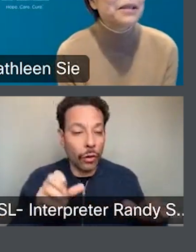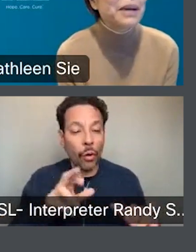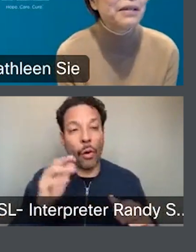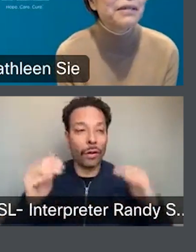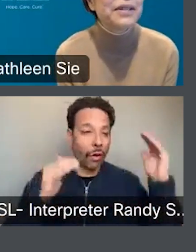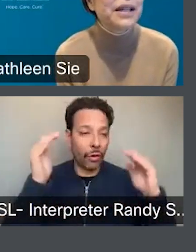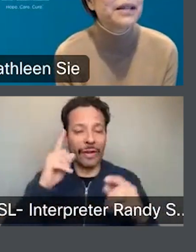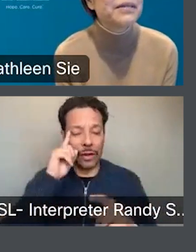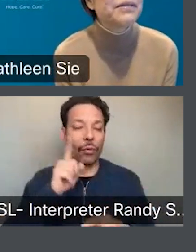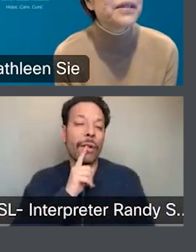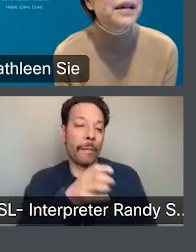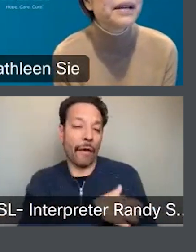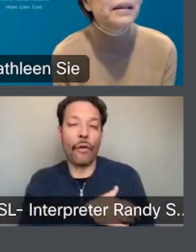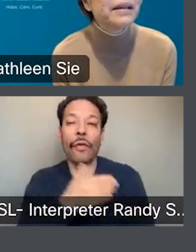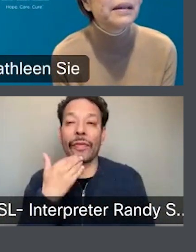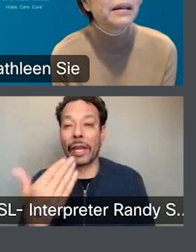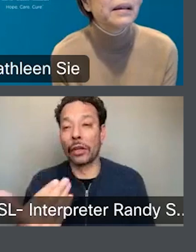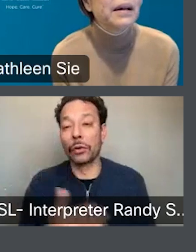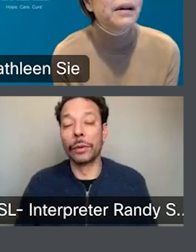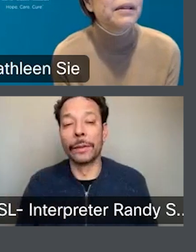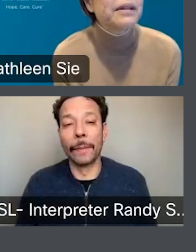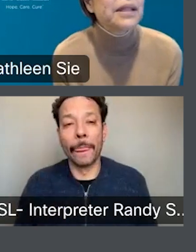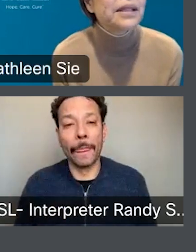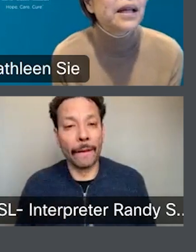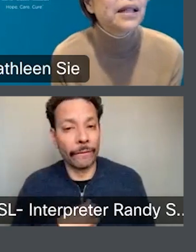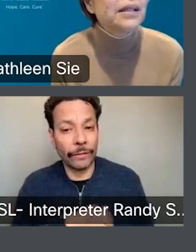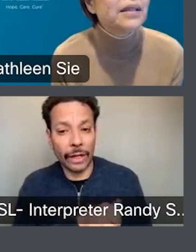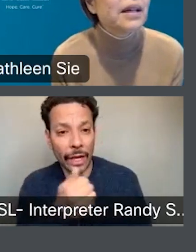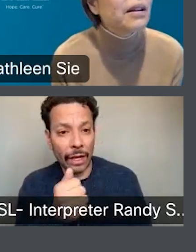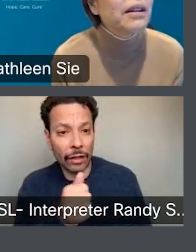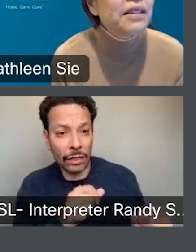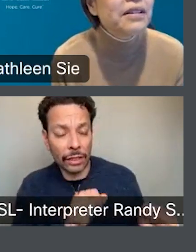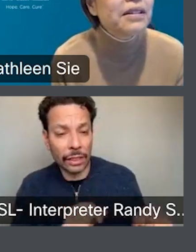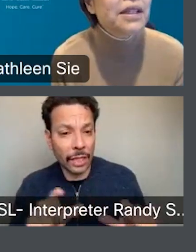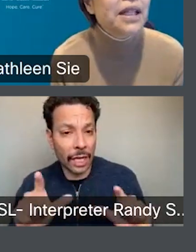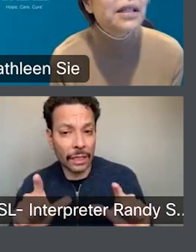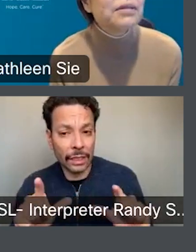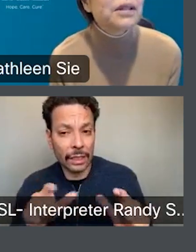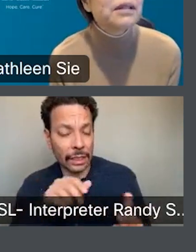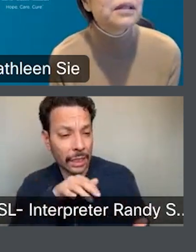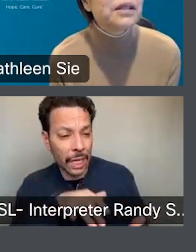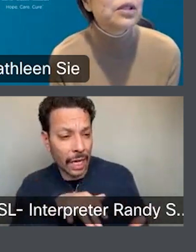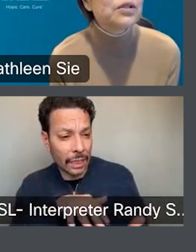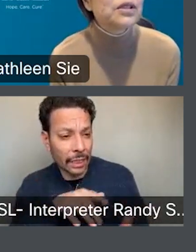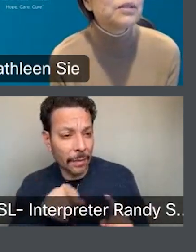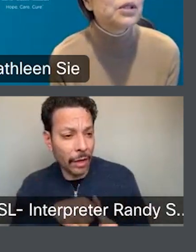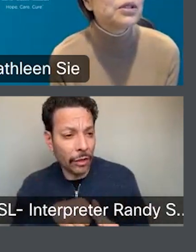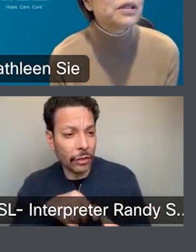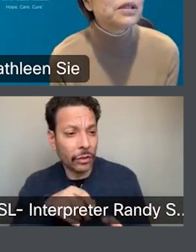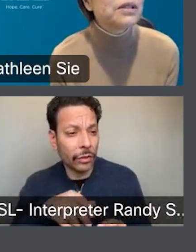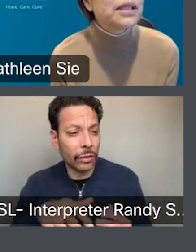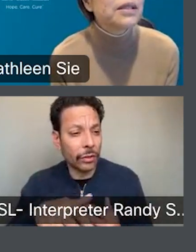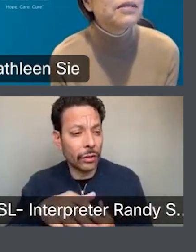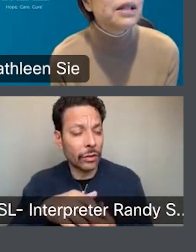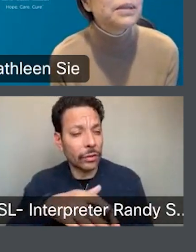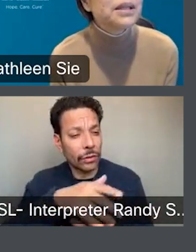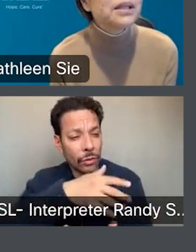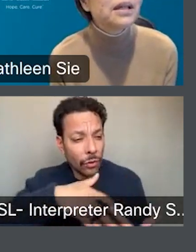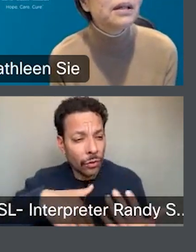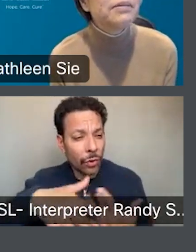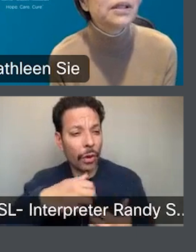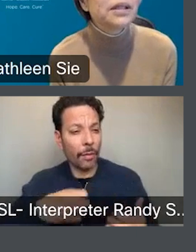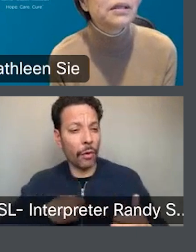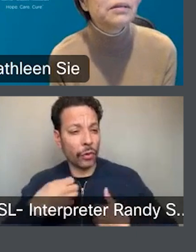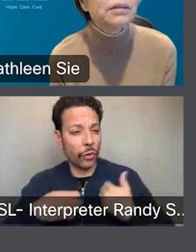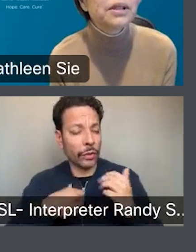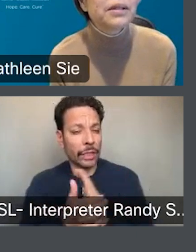really powerful. Thank you for that. Are there any slides, are there any studies regarding the social emotional skill developments of